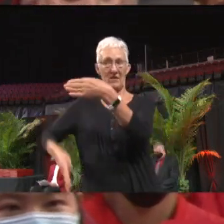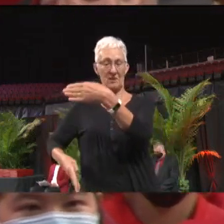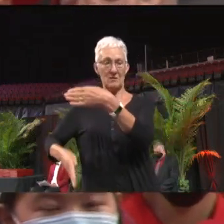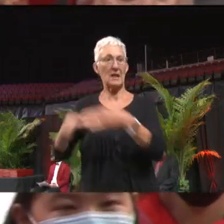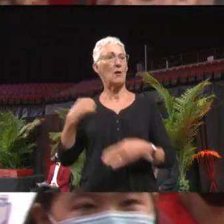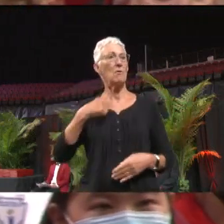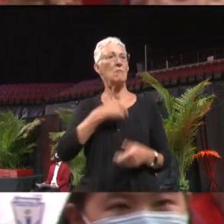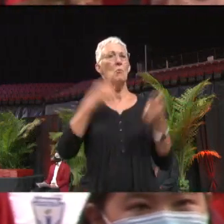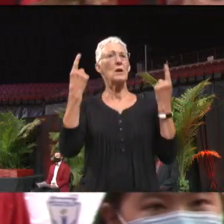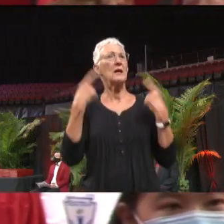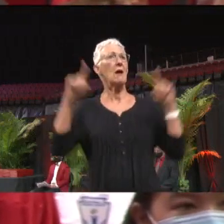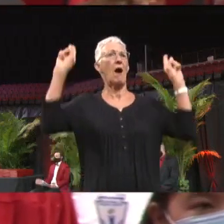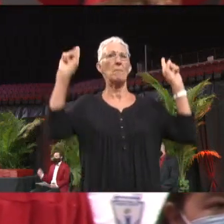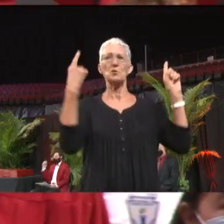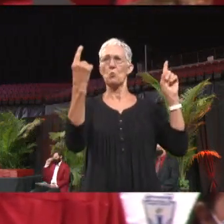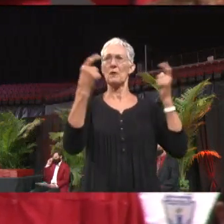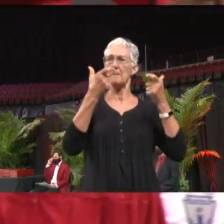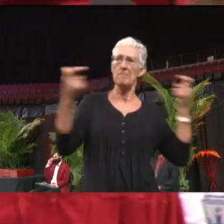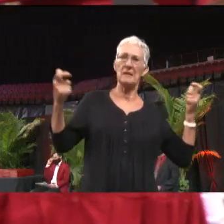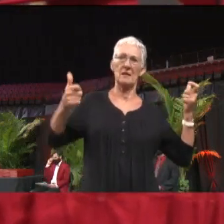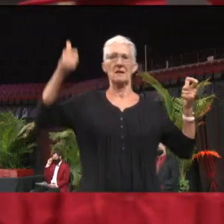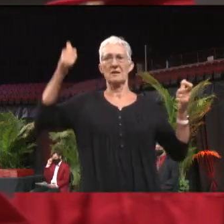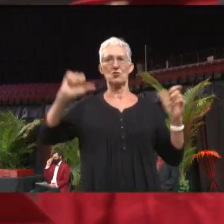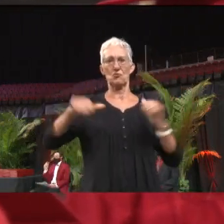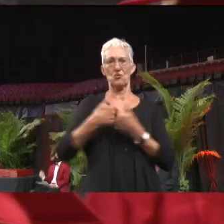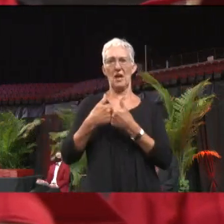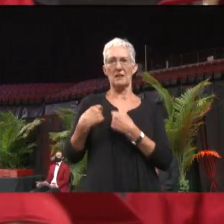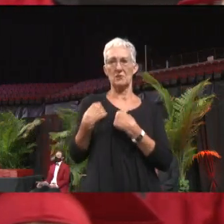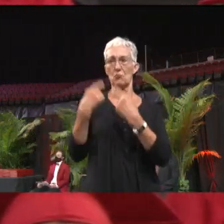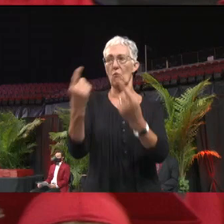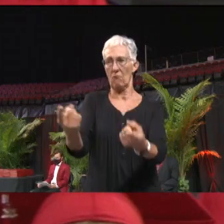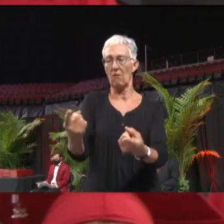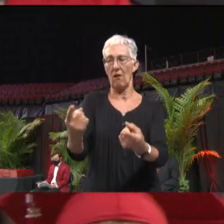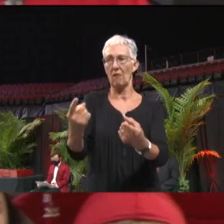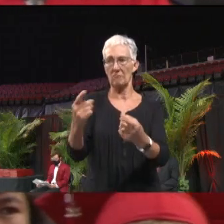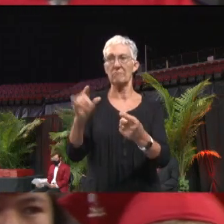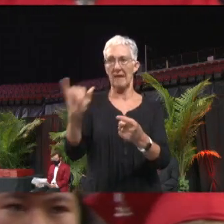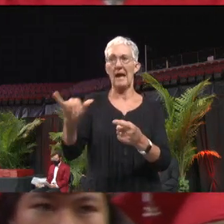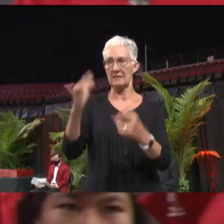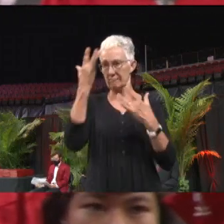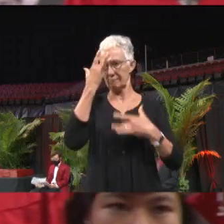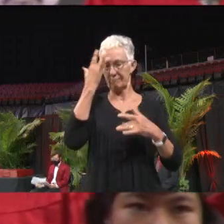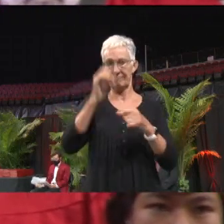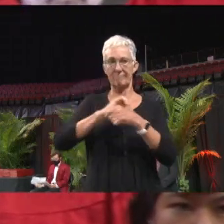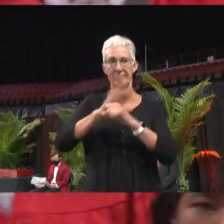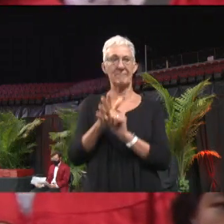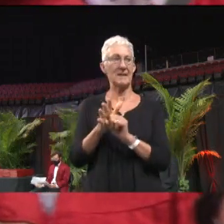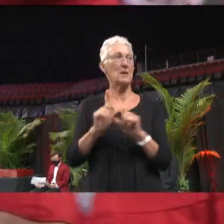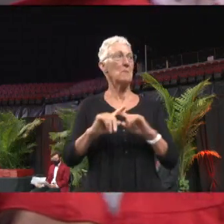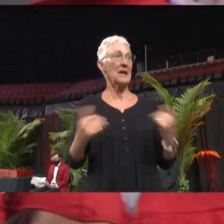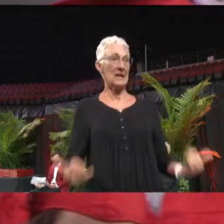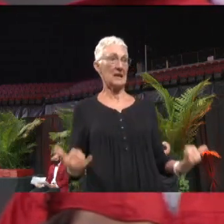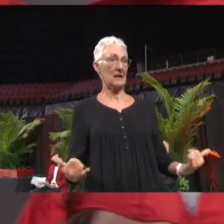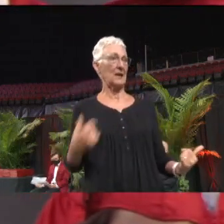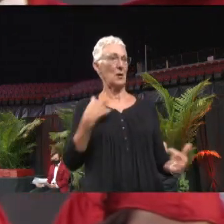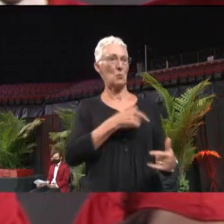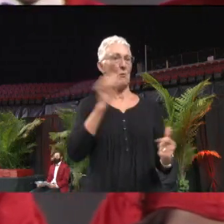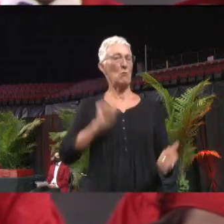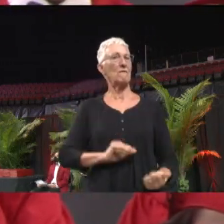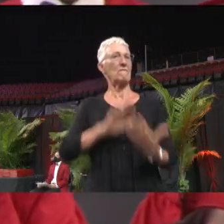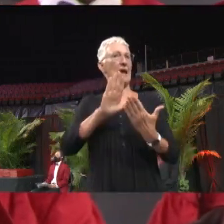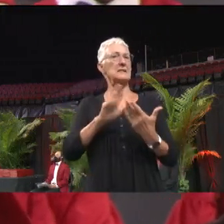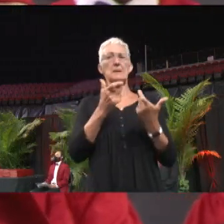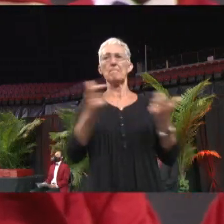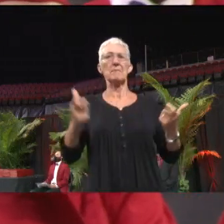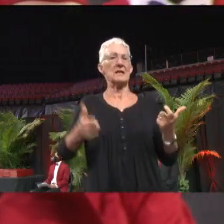the biggest challenges of our lives thus far. And as we step into our futures, we are now going to face the biggest change of our lives thus